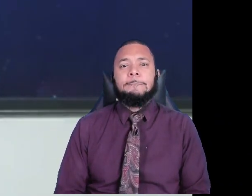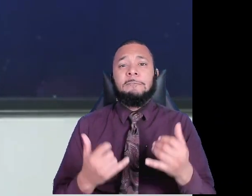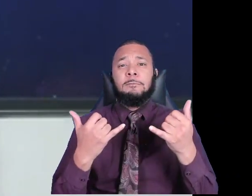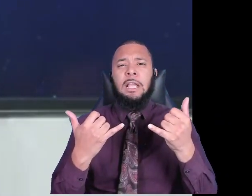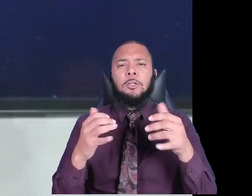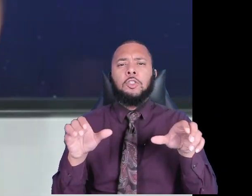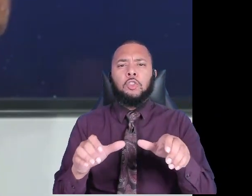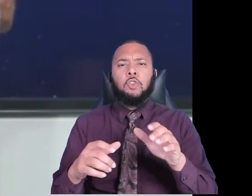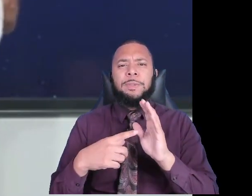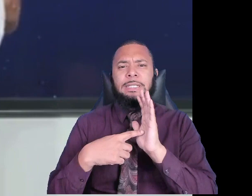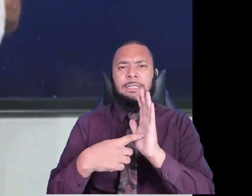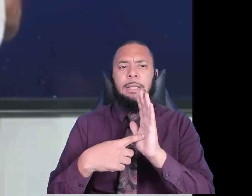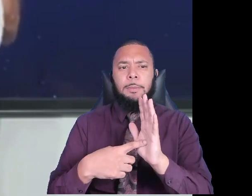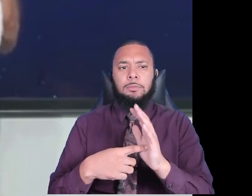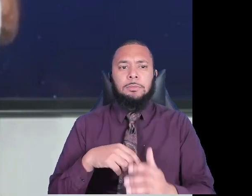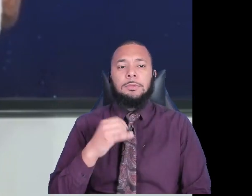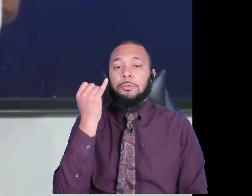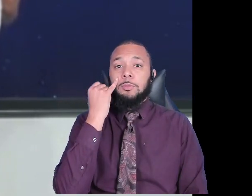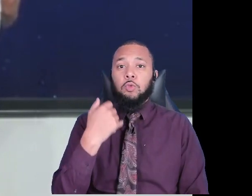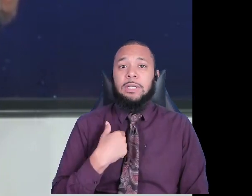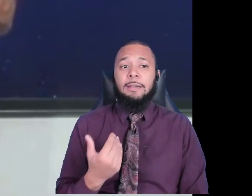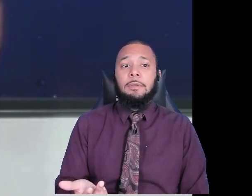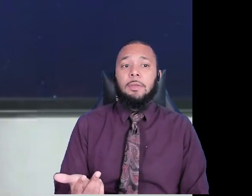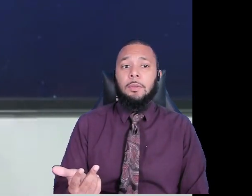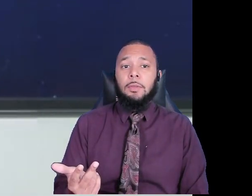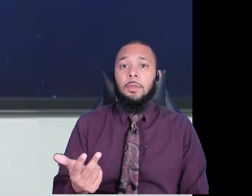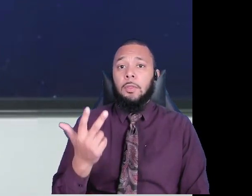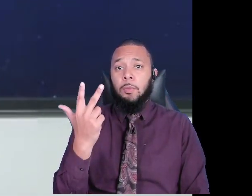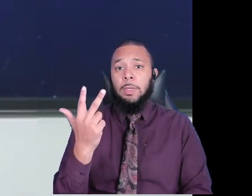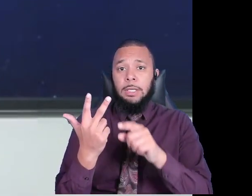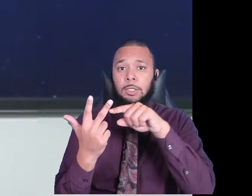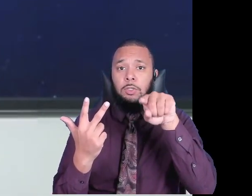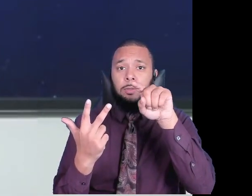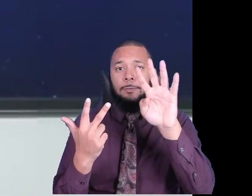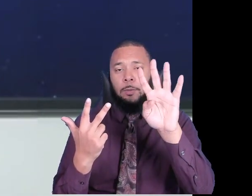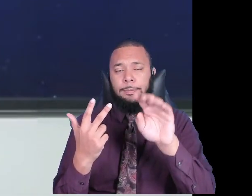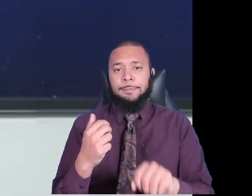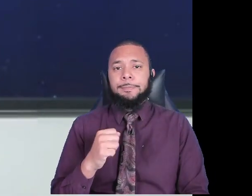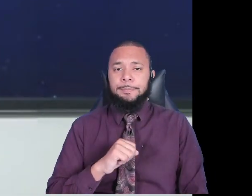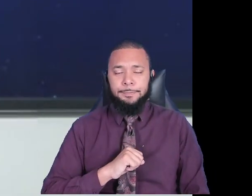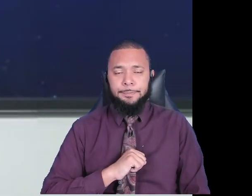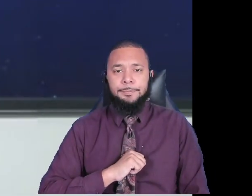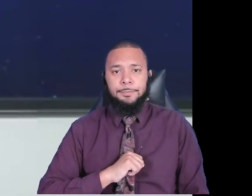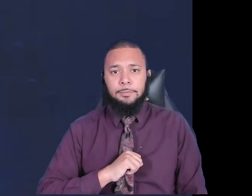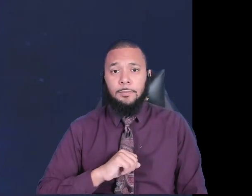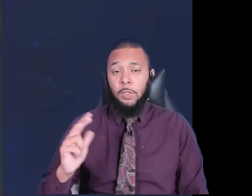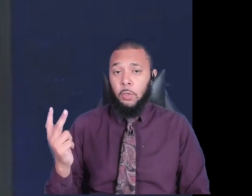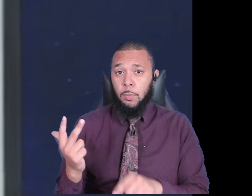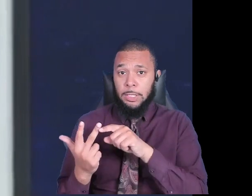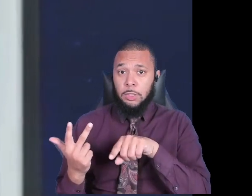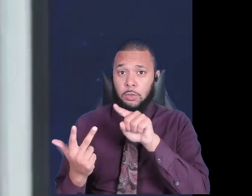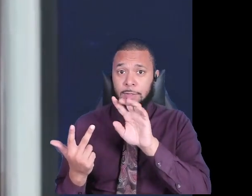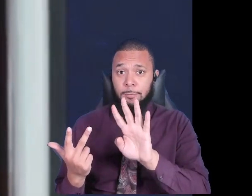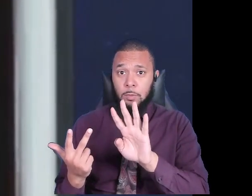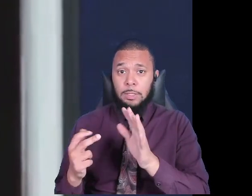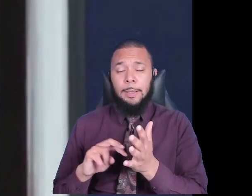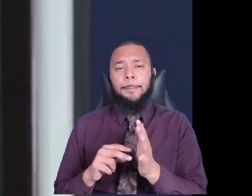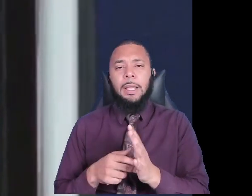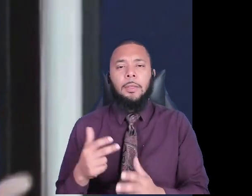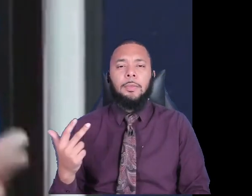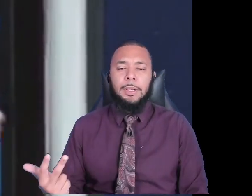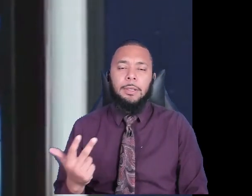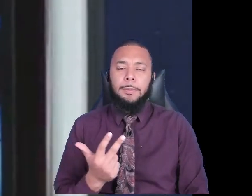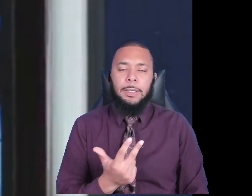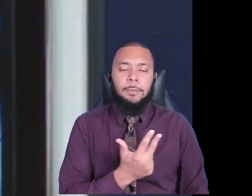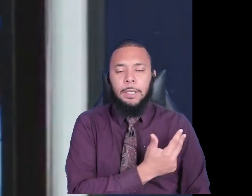Suppose we have 3 to the 4th power. Now 3 to the 4th means 3 times 3 times 3